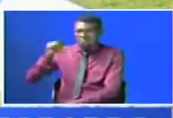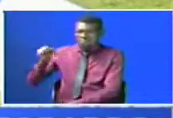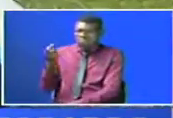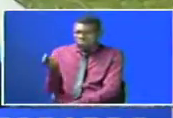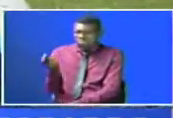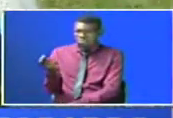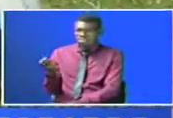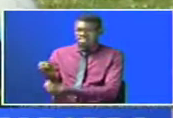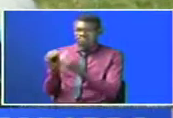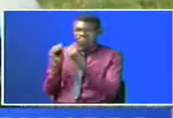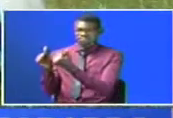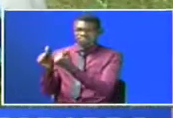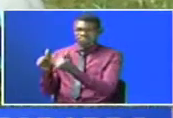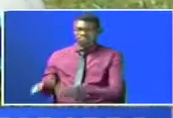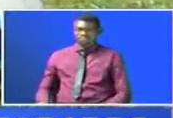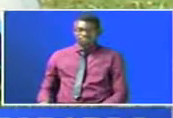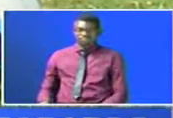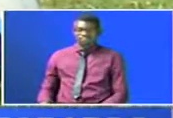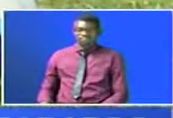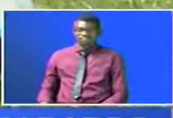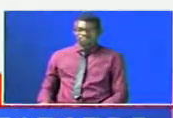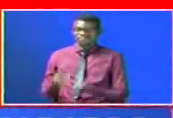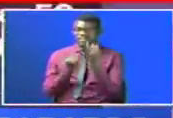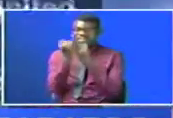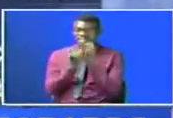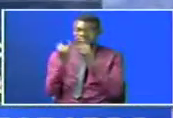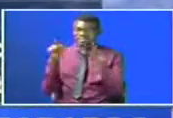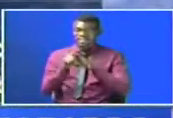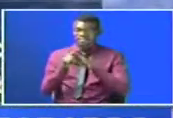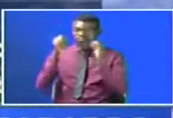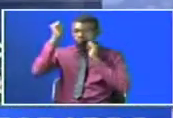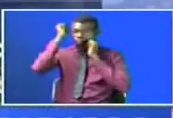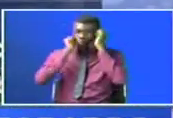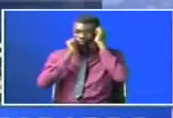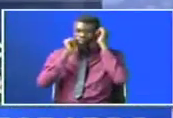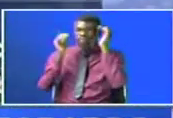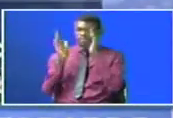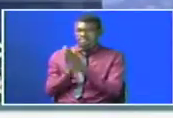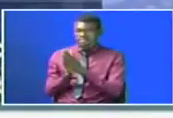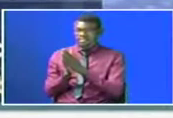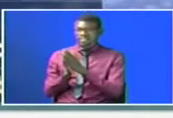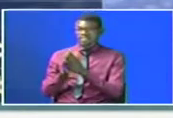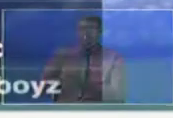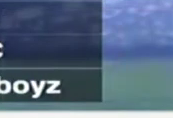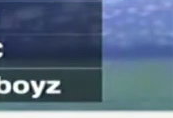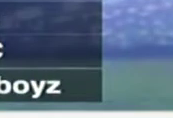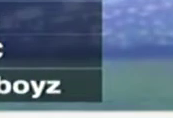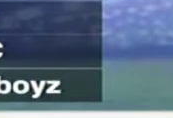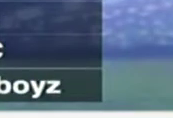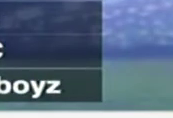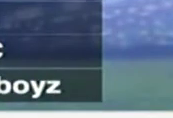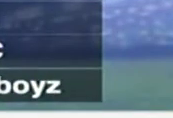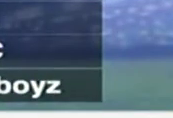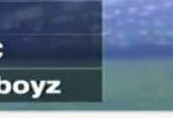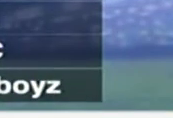ili tuibuke washindi. The second round of the Kenya Premier League this Saturday will also see Ulinzi host Sofapaka in Nakuru, Mathare United travels to Ruaraka